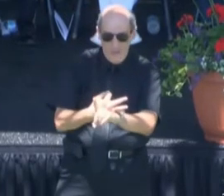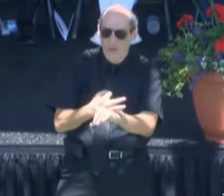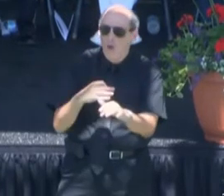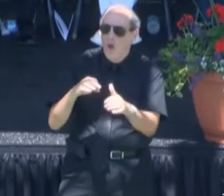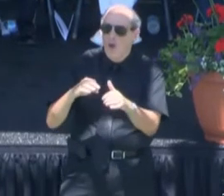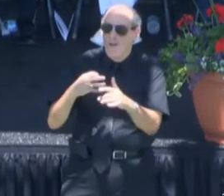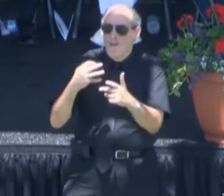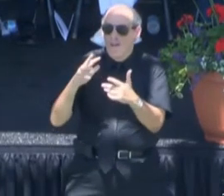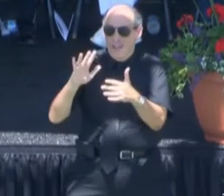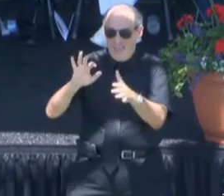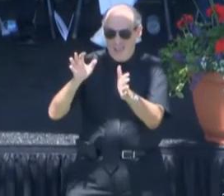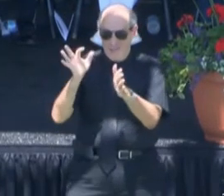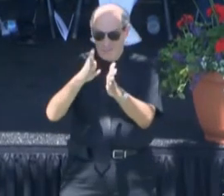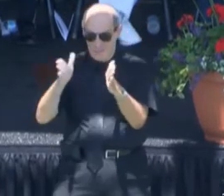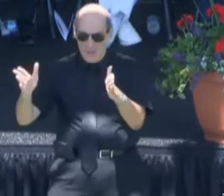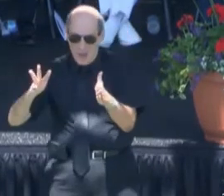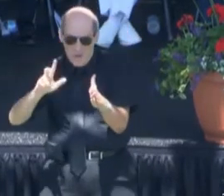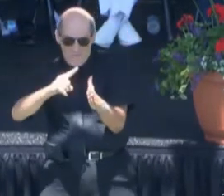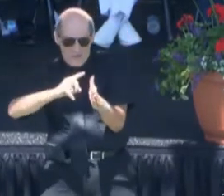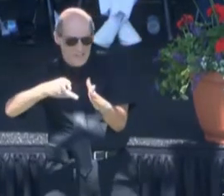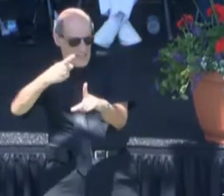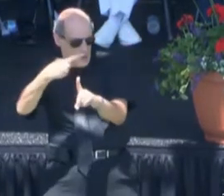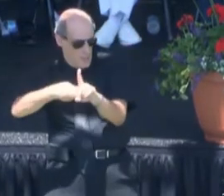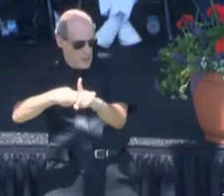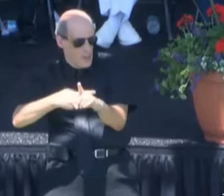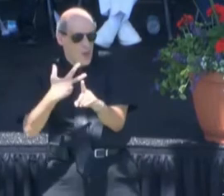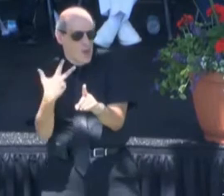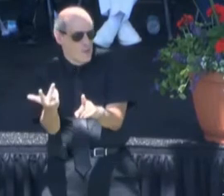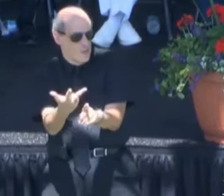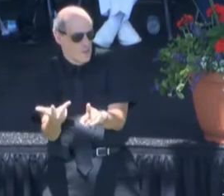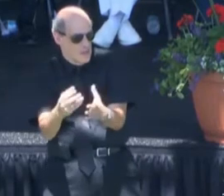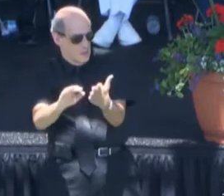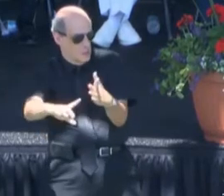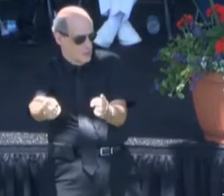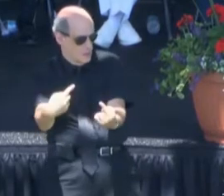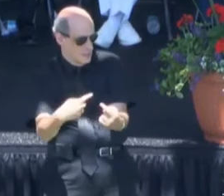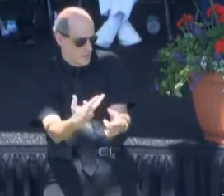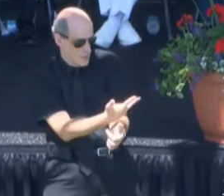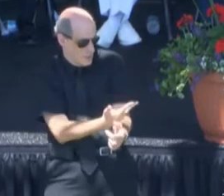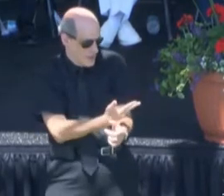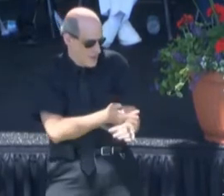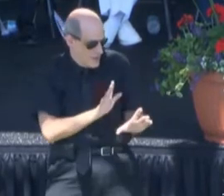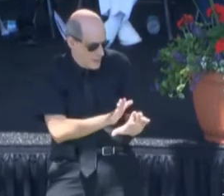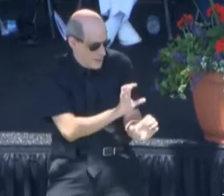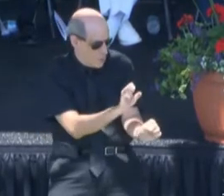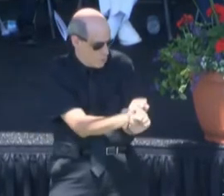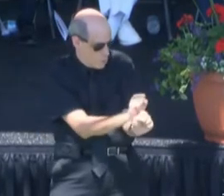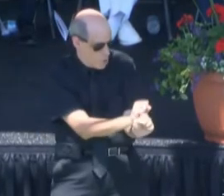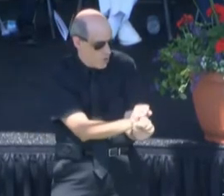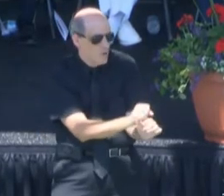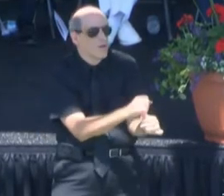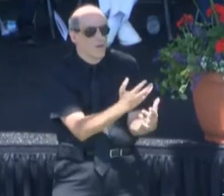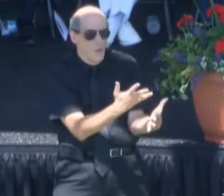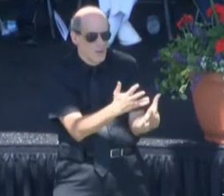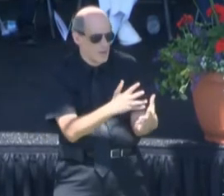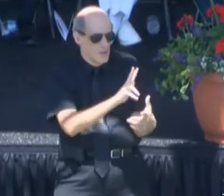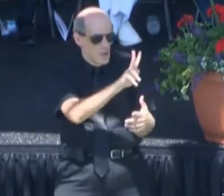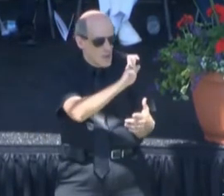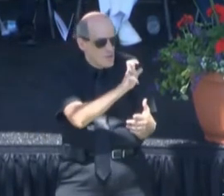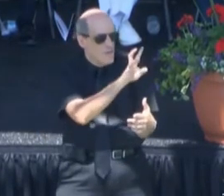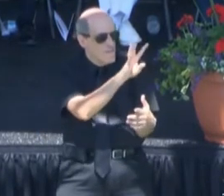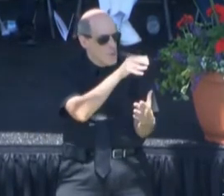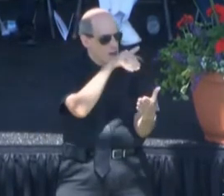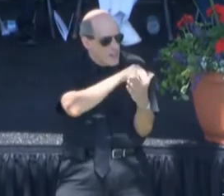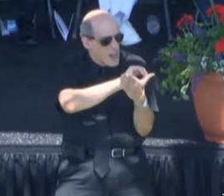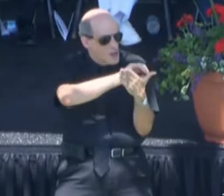2 months of that availability, the 3 midshipmen that I had, according to my port engineer, completed and struck off $340,000 worth